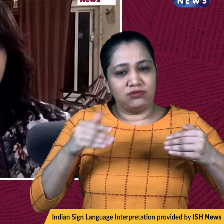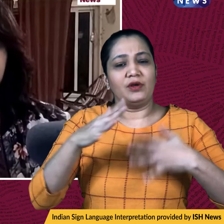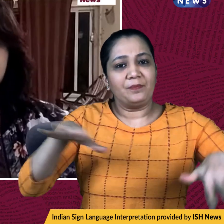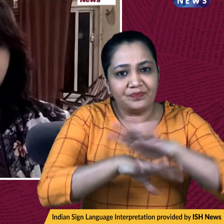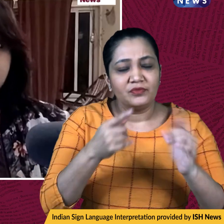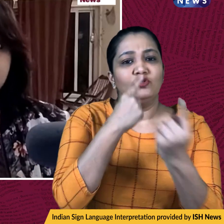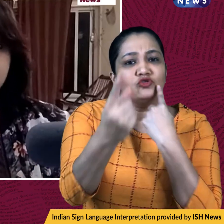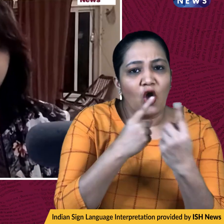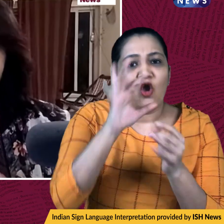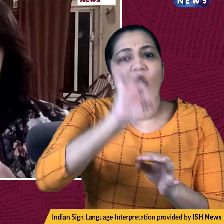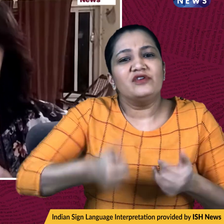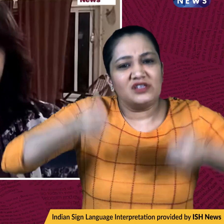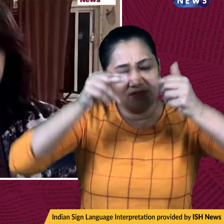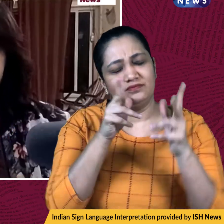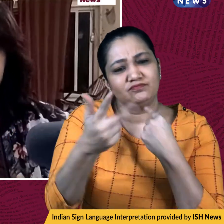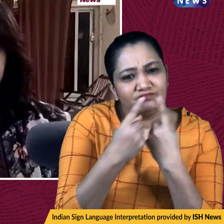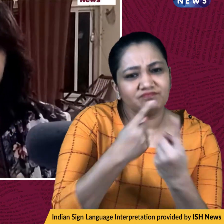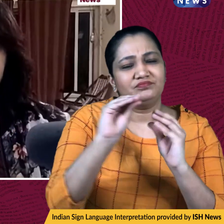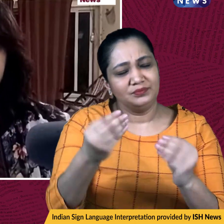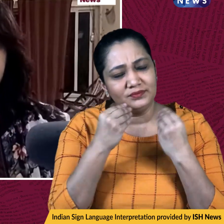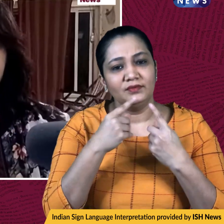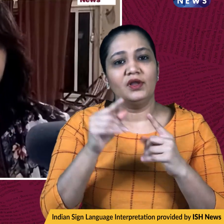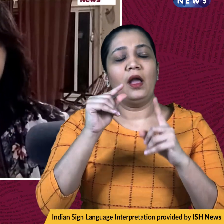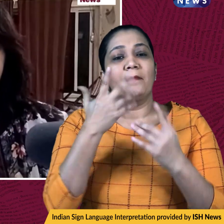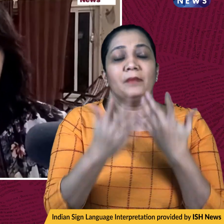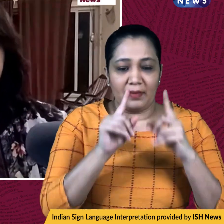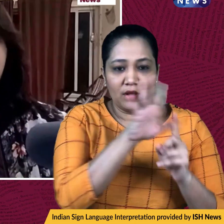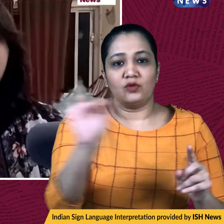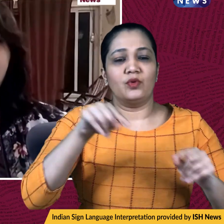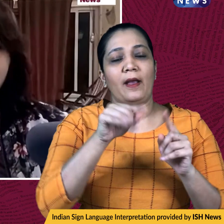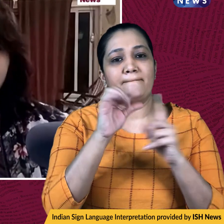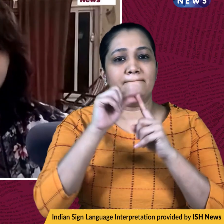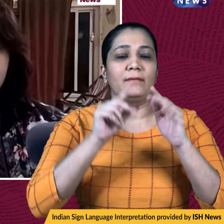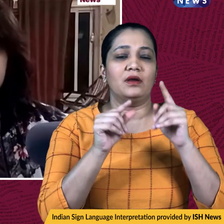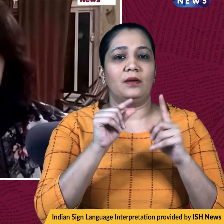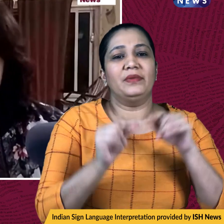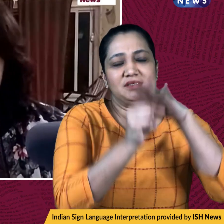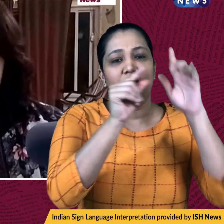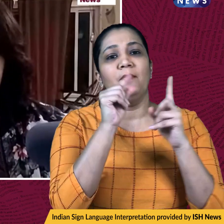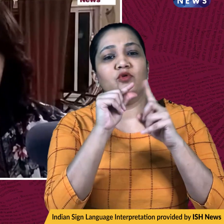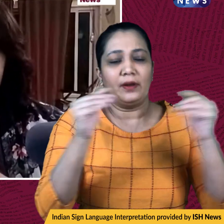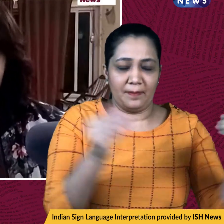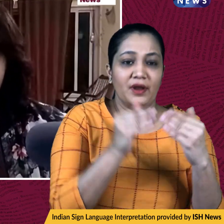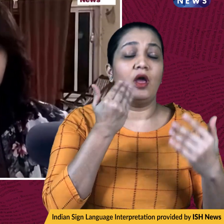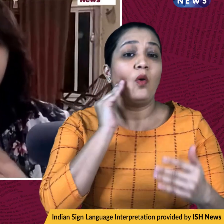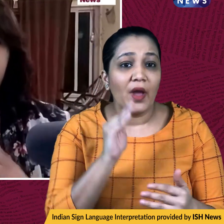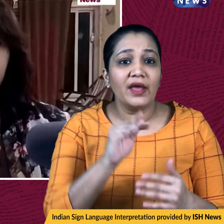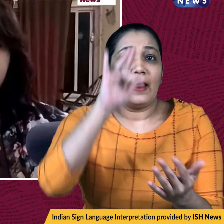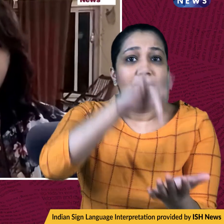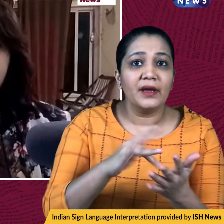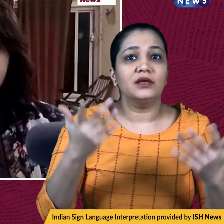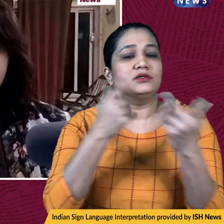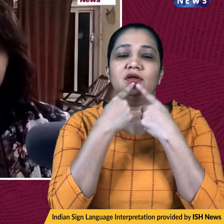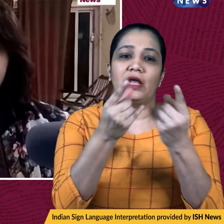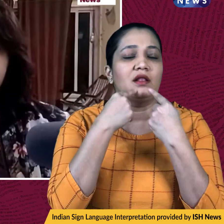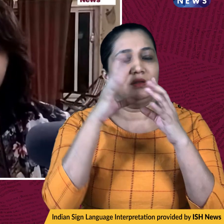back and engage diplomatically when he speaks to President Putin this week," end quote. There were no details, however, of when or